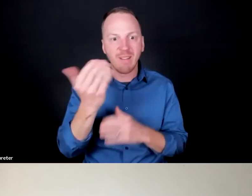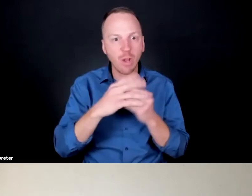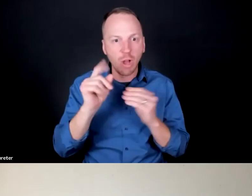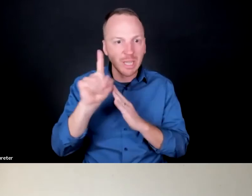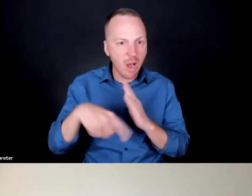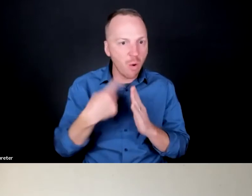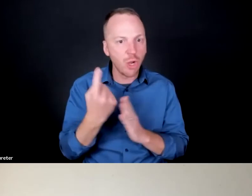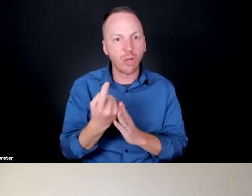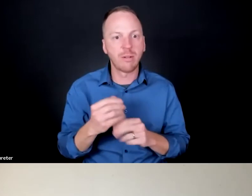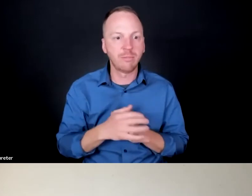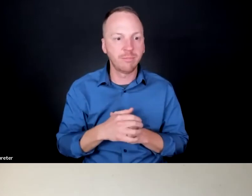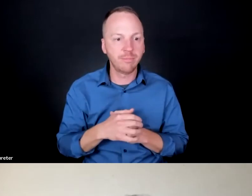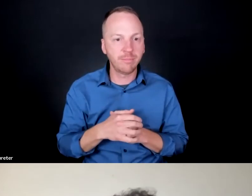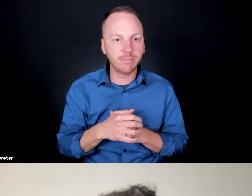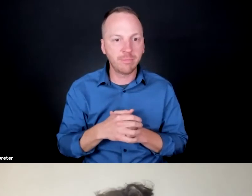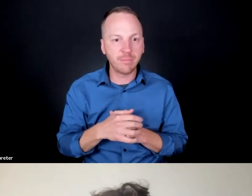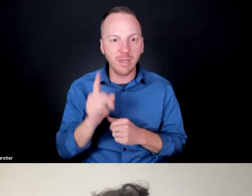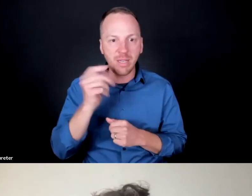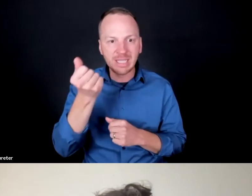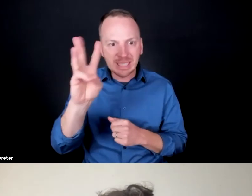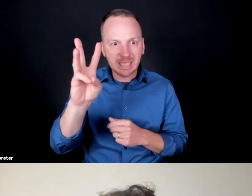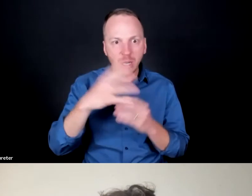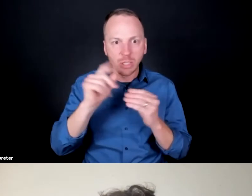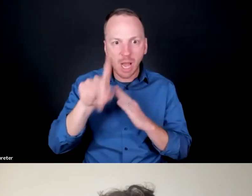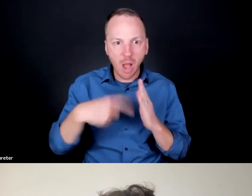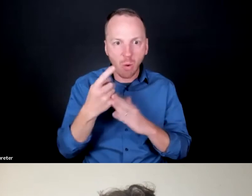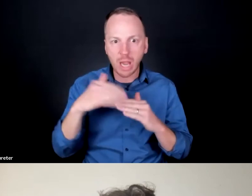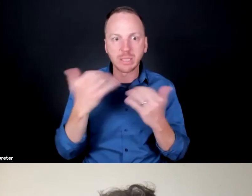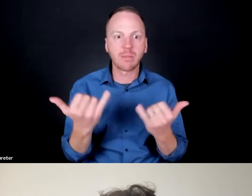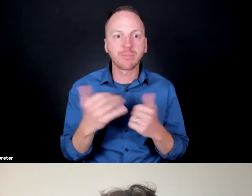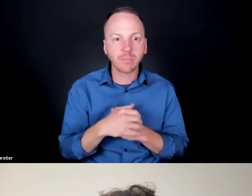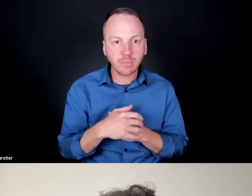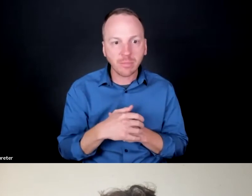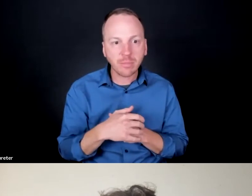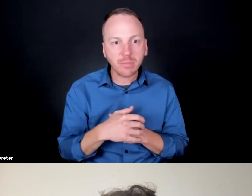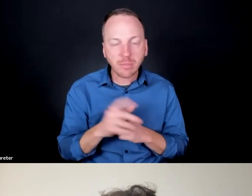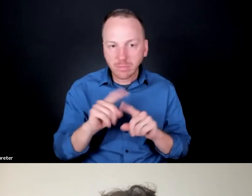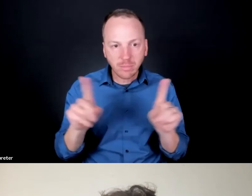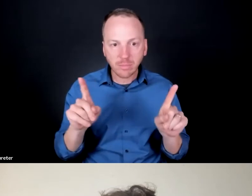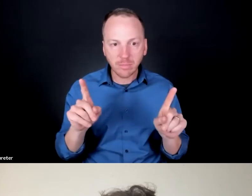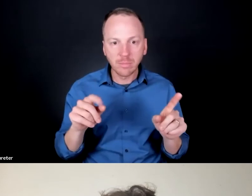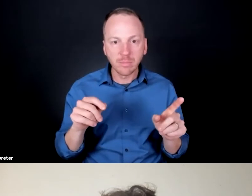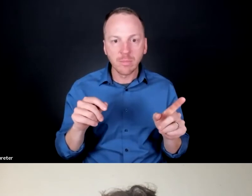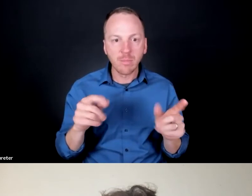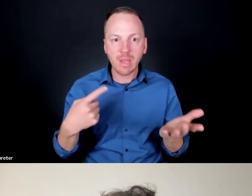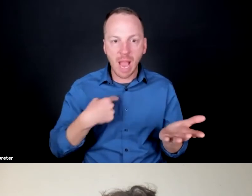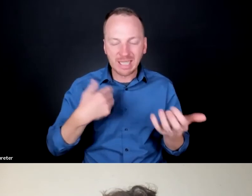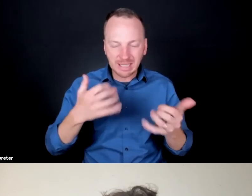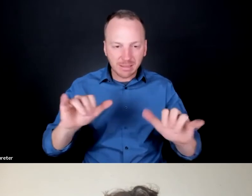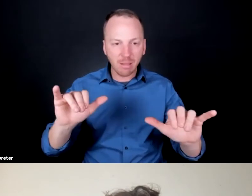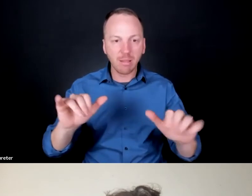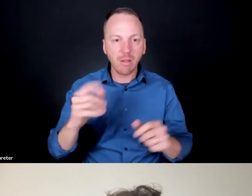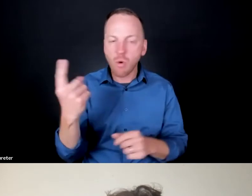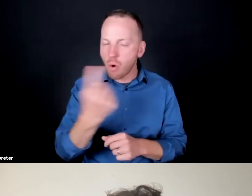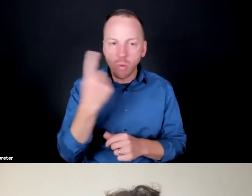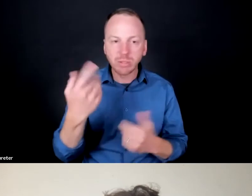hour. Actually, I think $16 an hour at least now. But like, I still